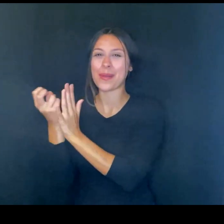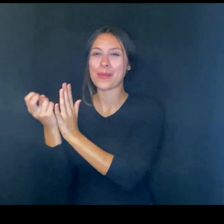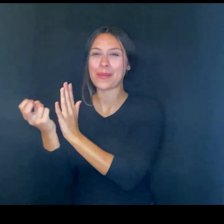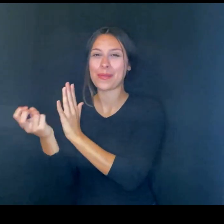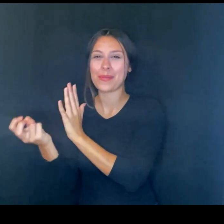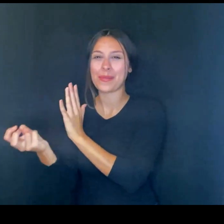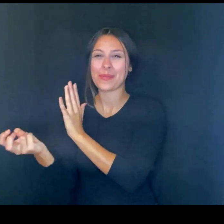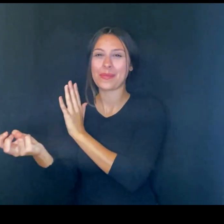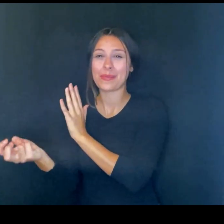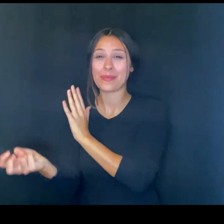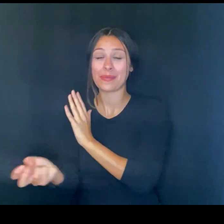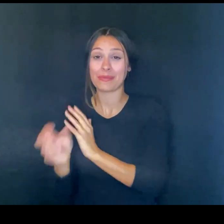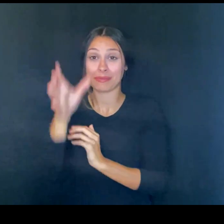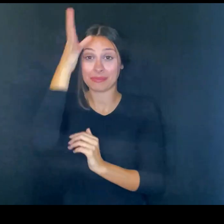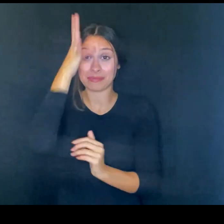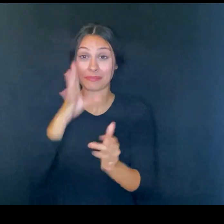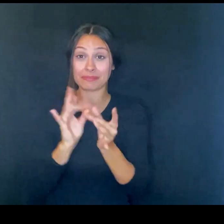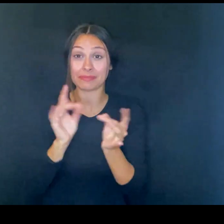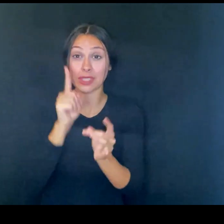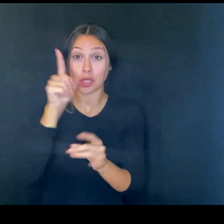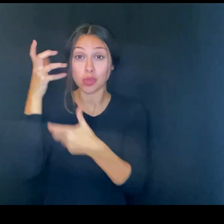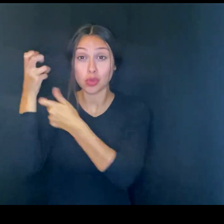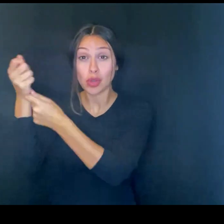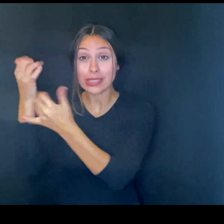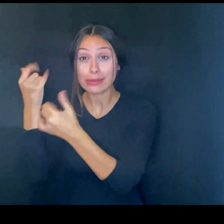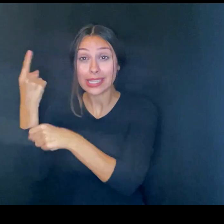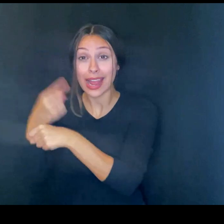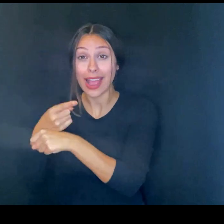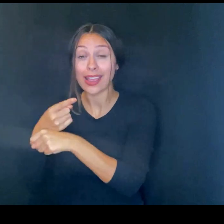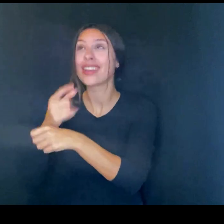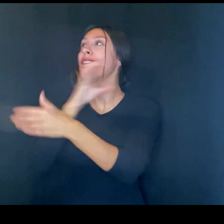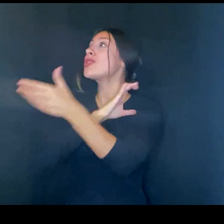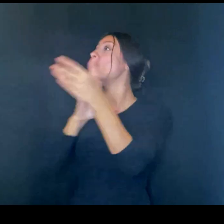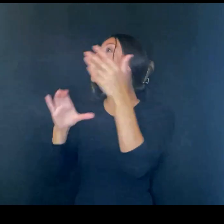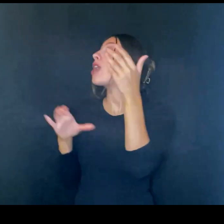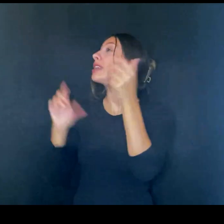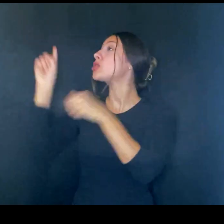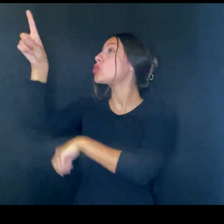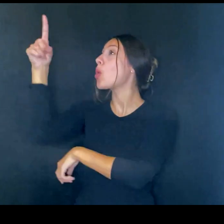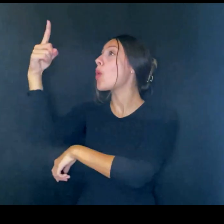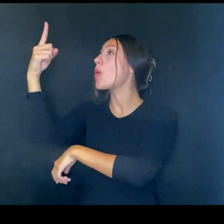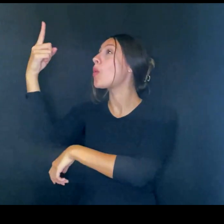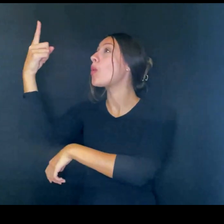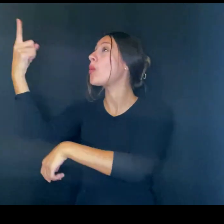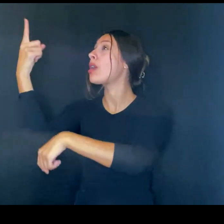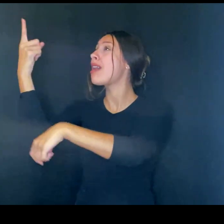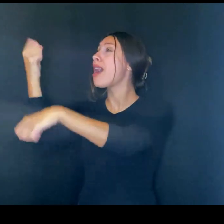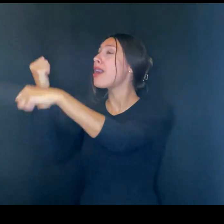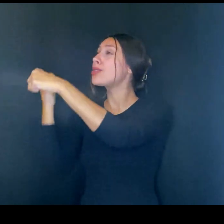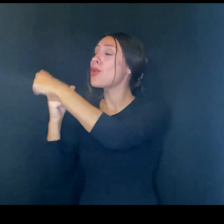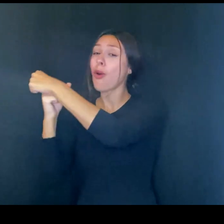Trust him today. Do you trust him today? Sing Christ. Christ alone. Sing.